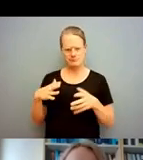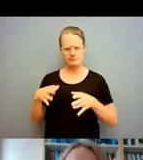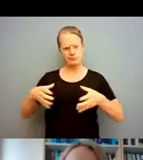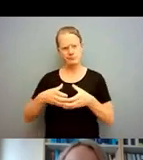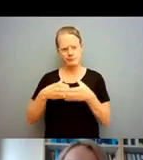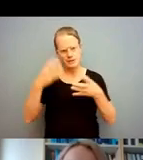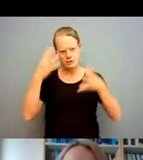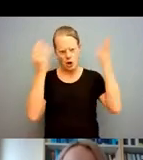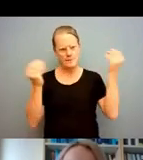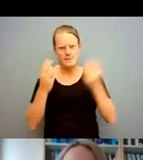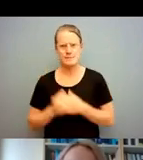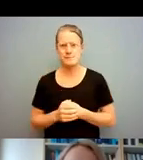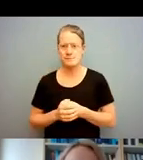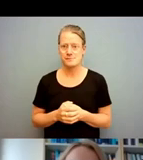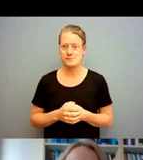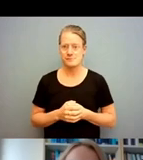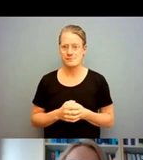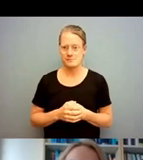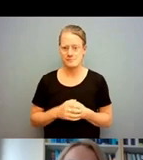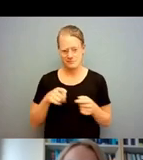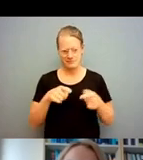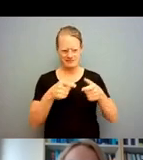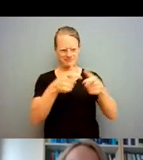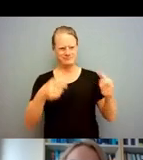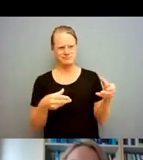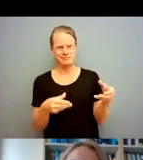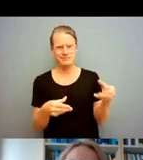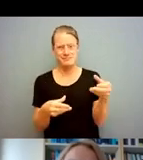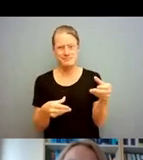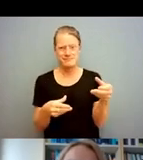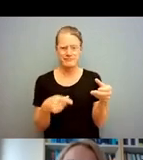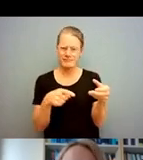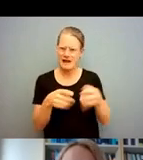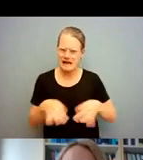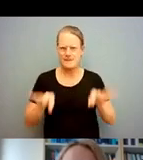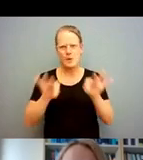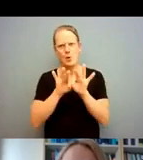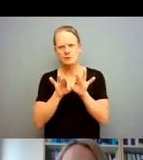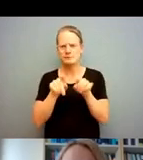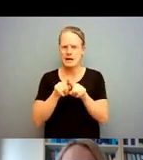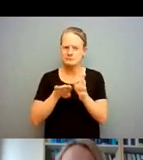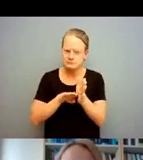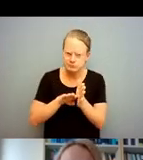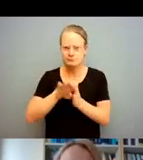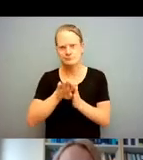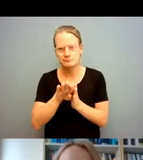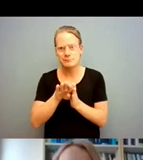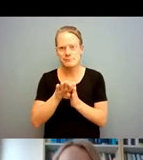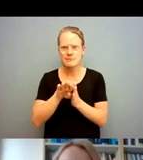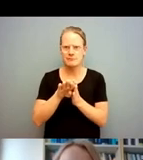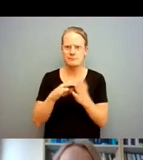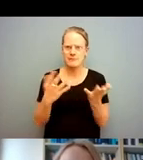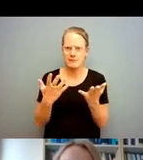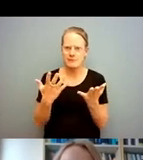step towards the international community of states and peoples accepting the rights